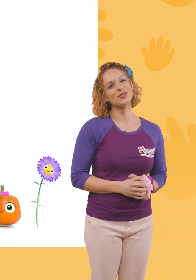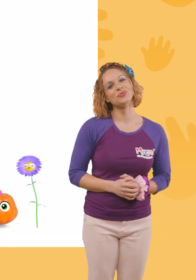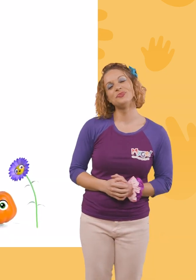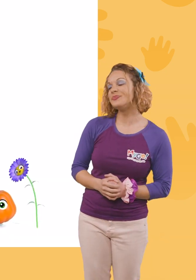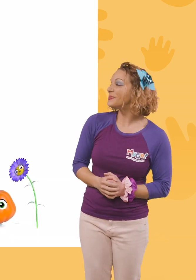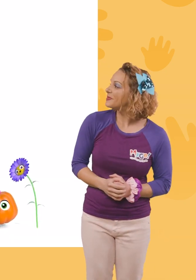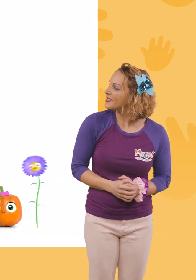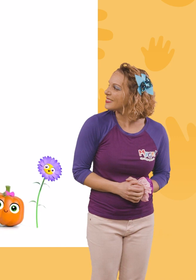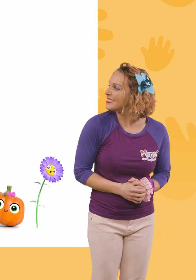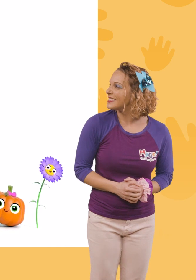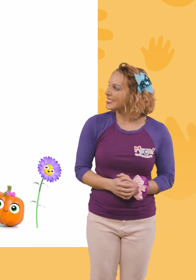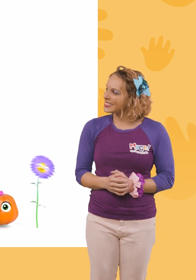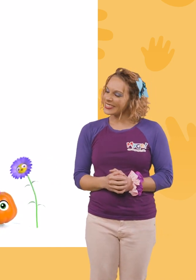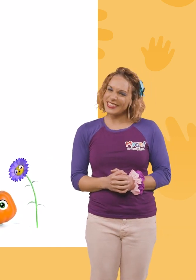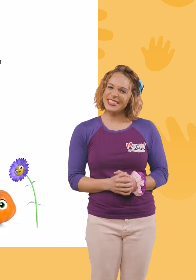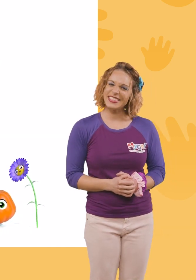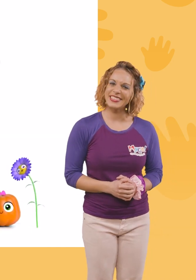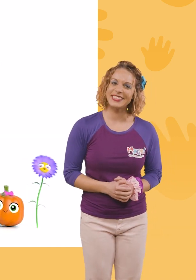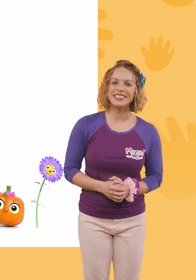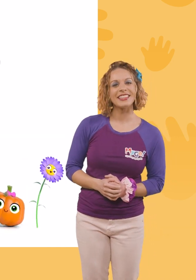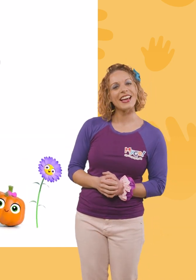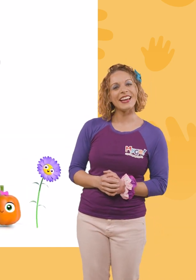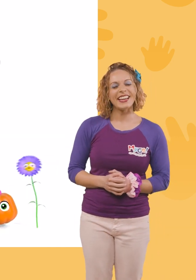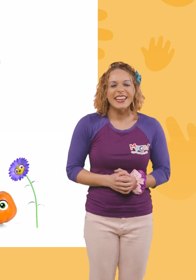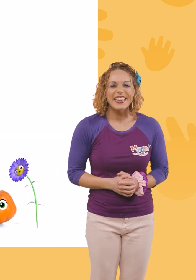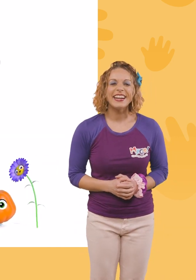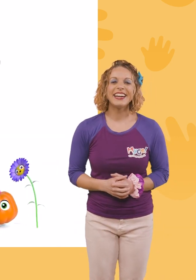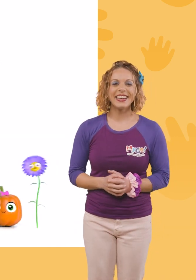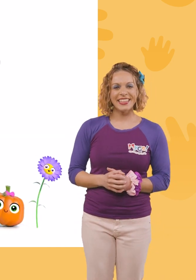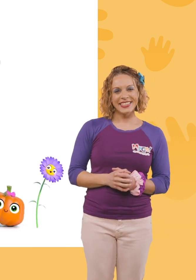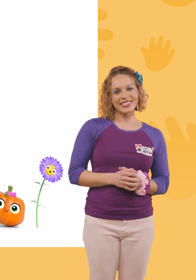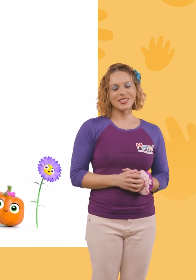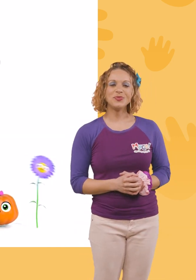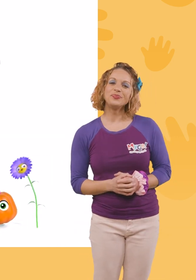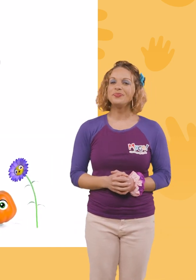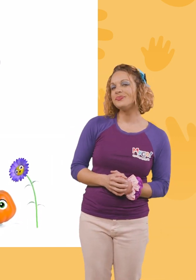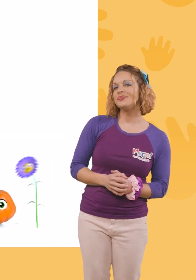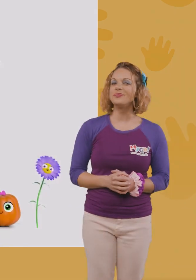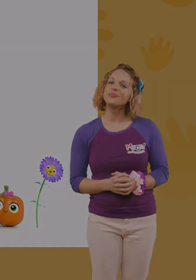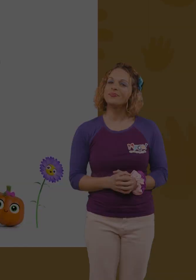Lellobee City Farm.